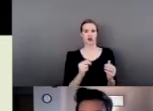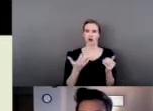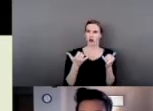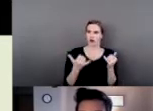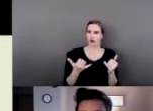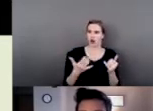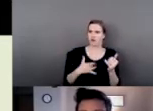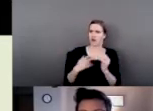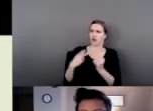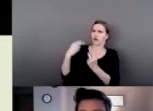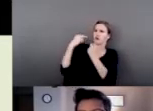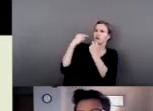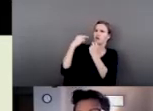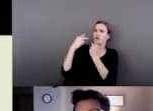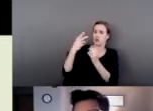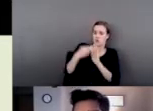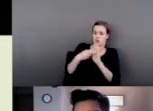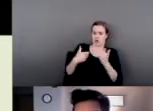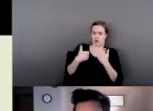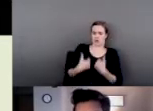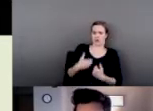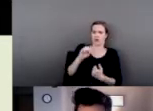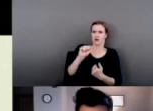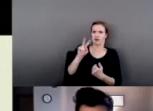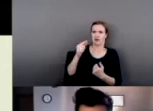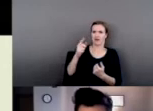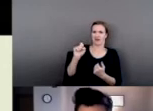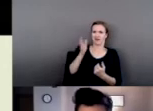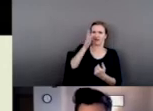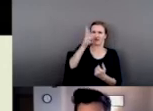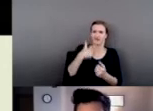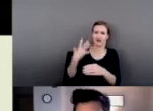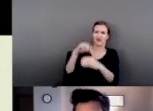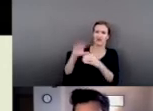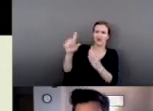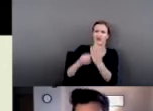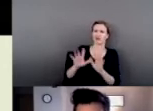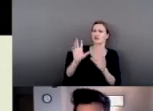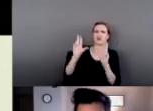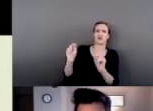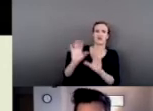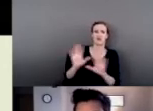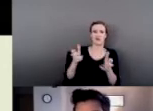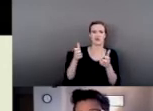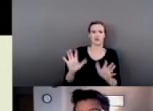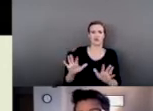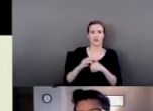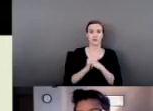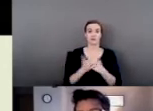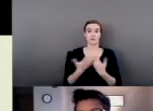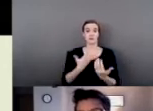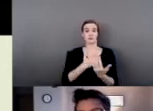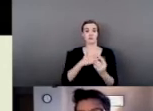way, why would you want to participate in any kind of future research? So from my standpoint,